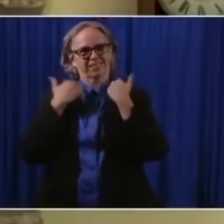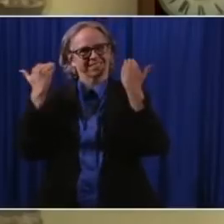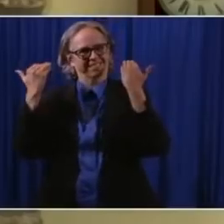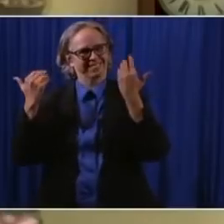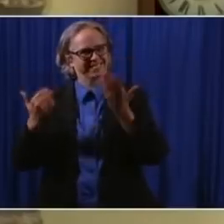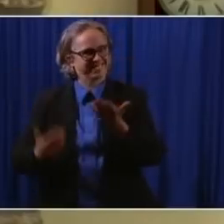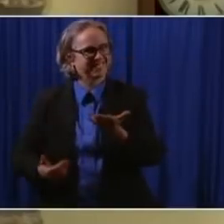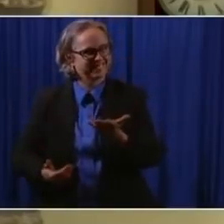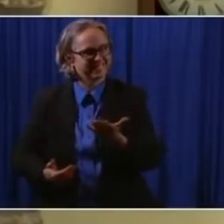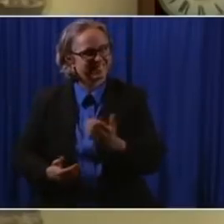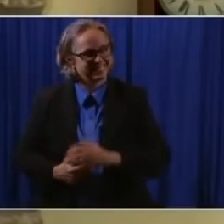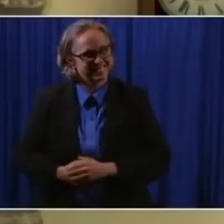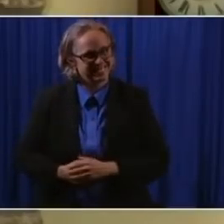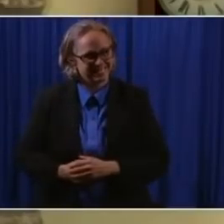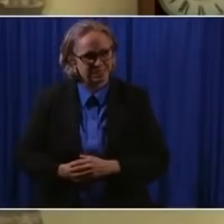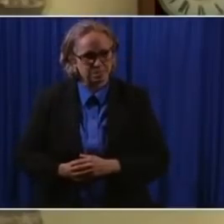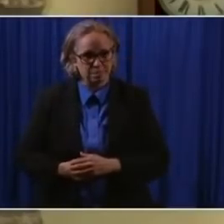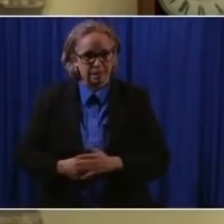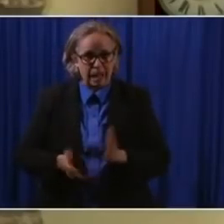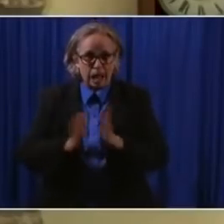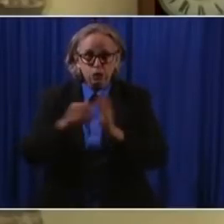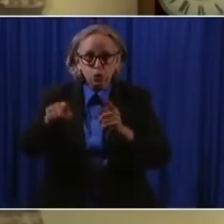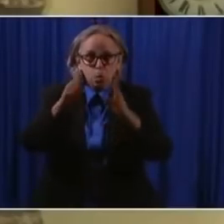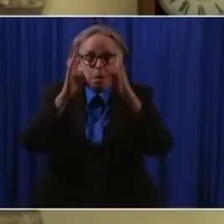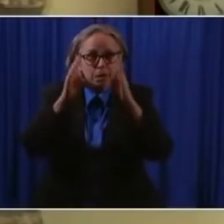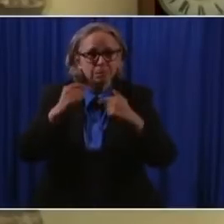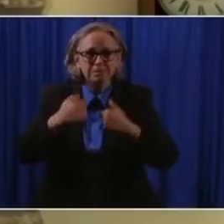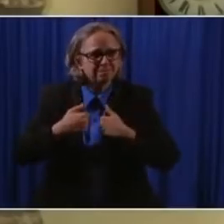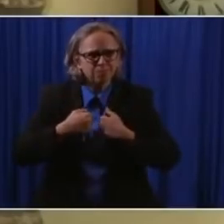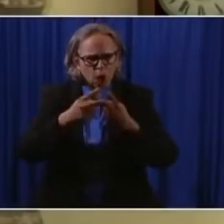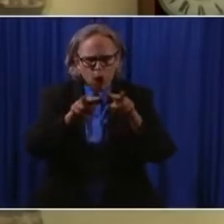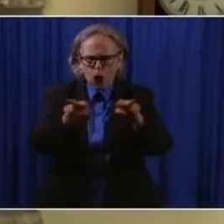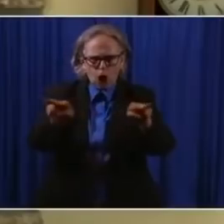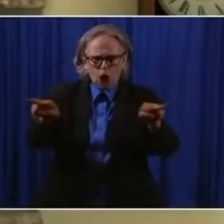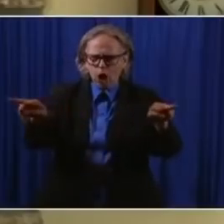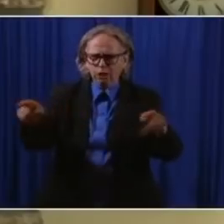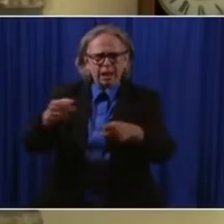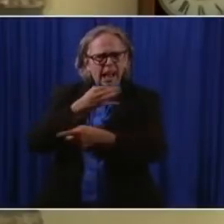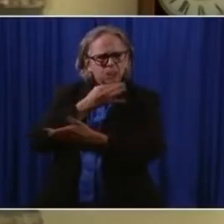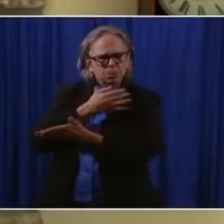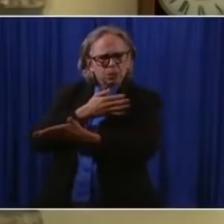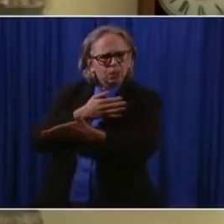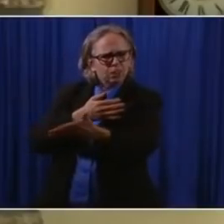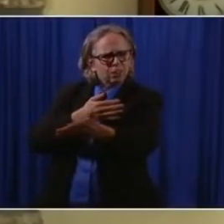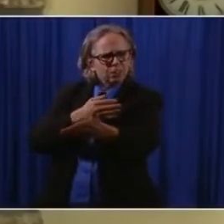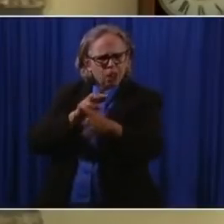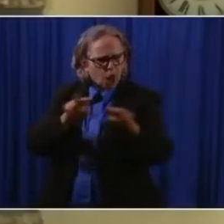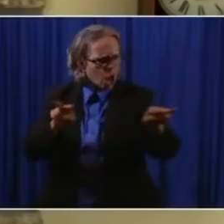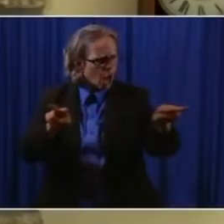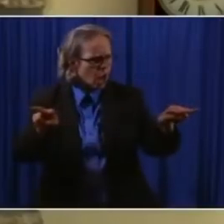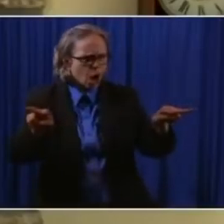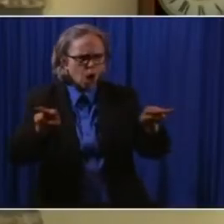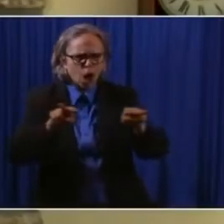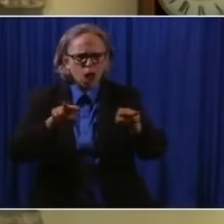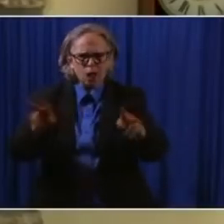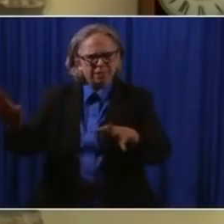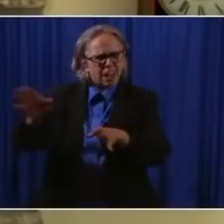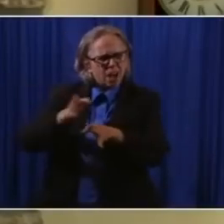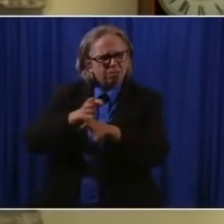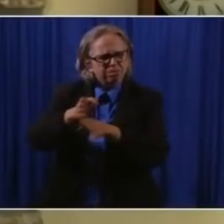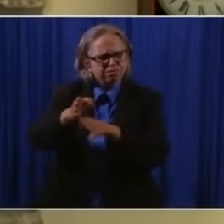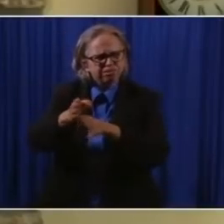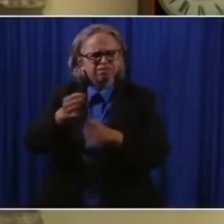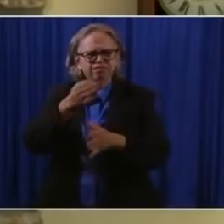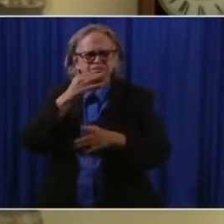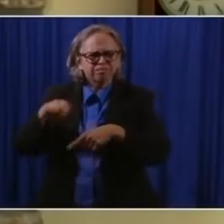to necessarily listen to me, but listen to the experts who do this for a living and have worked their way through this and